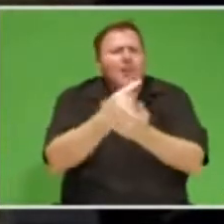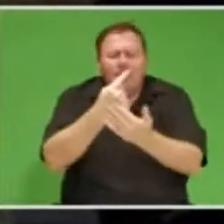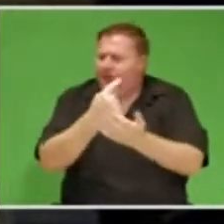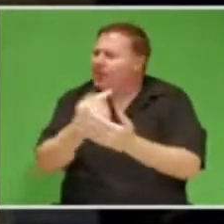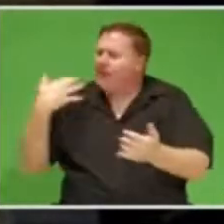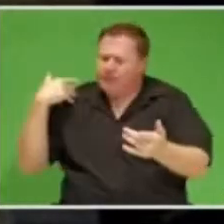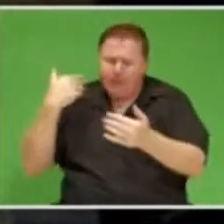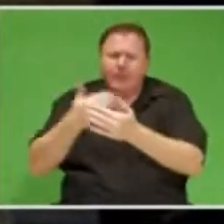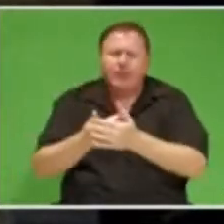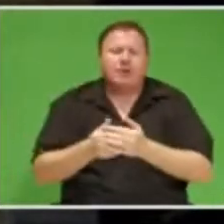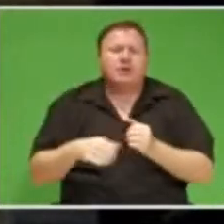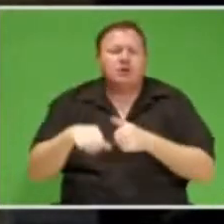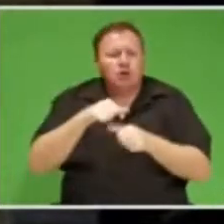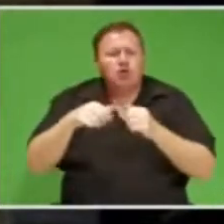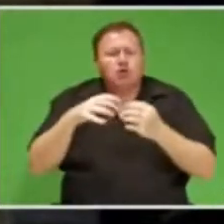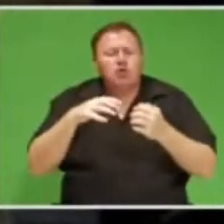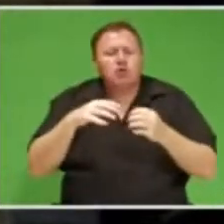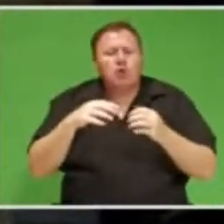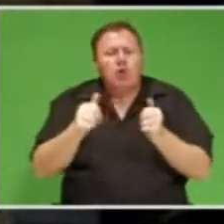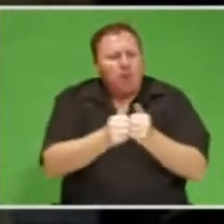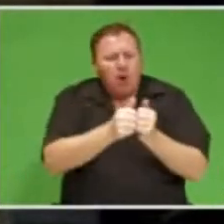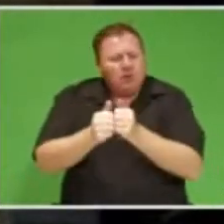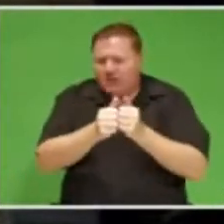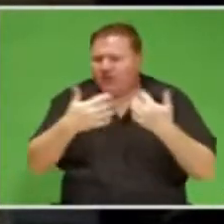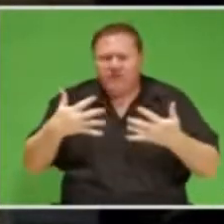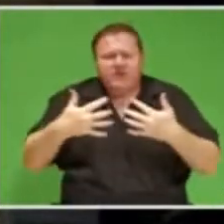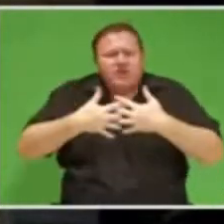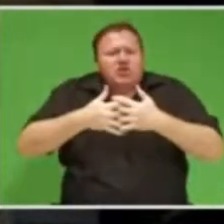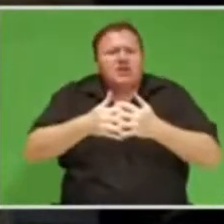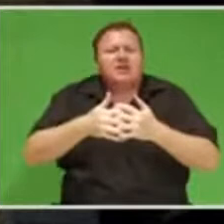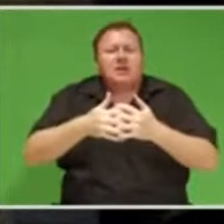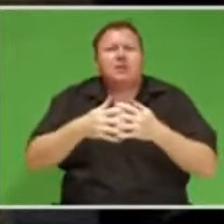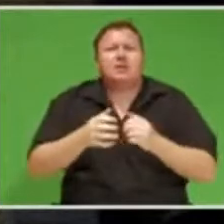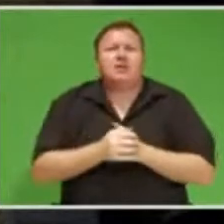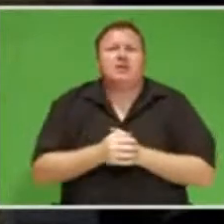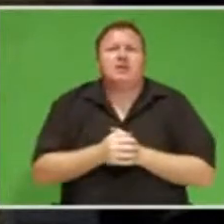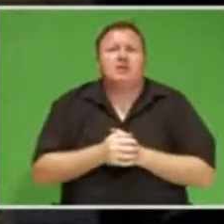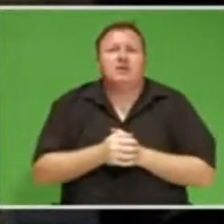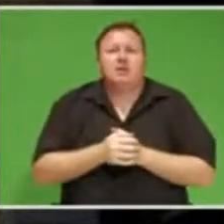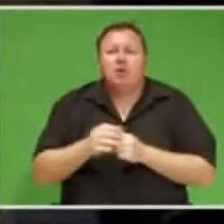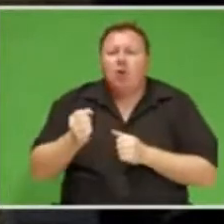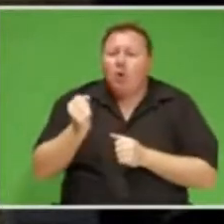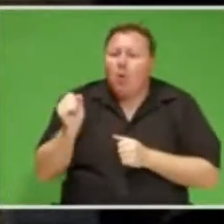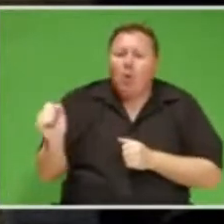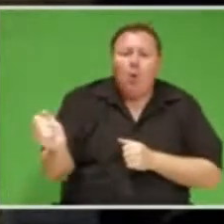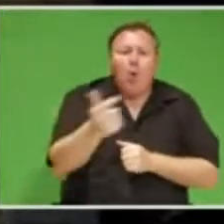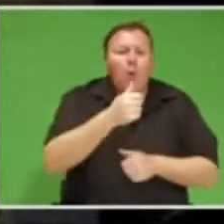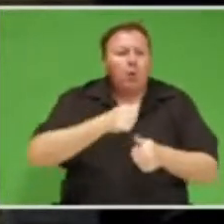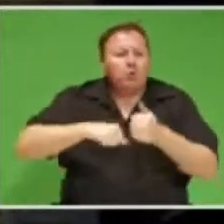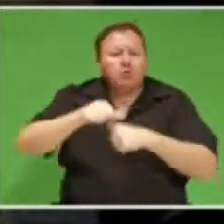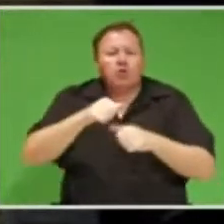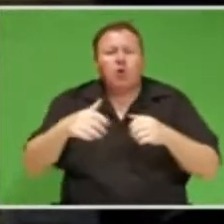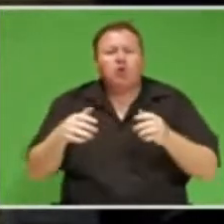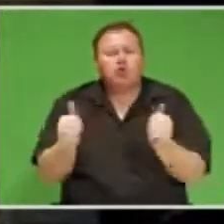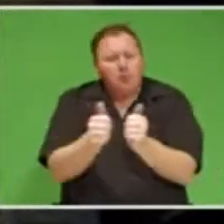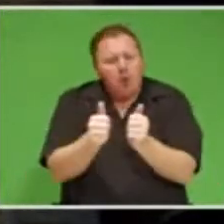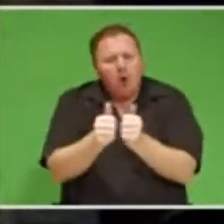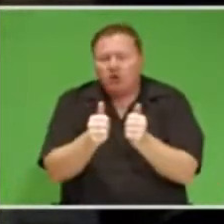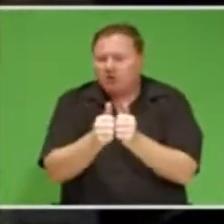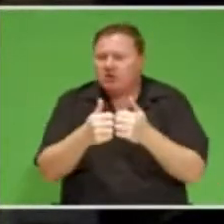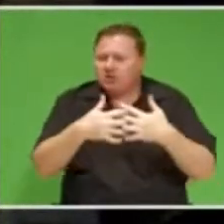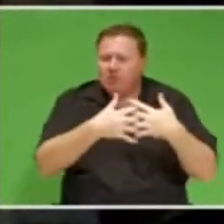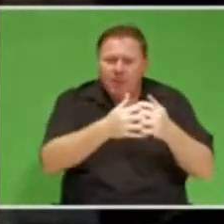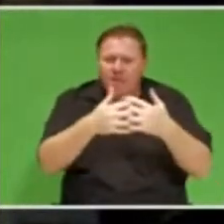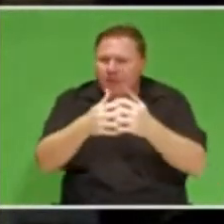concluded amongst our social partners. We see the commitment of all social partners in the compacts that have